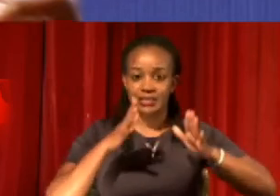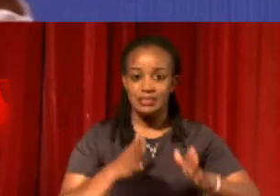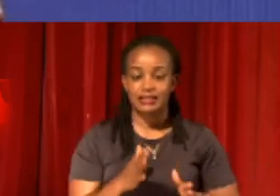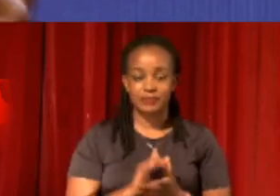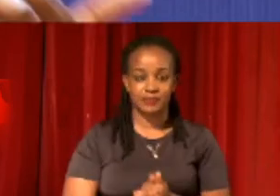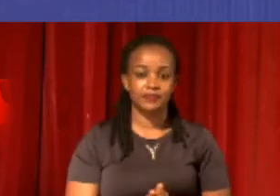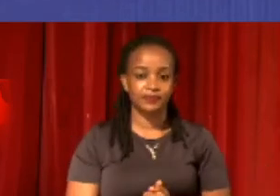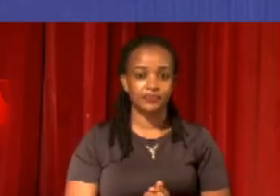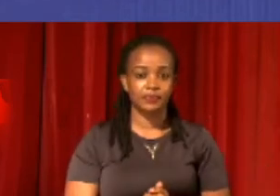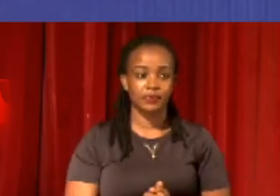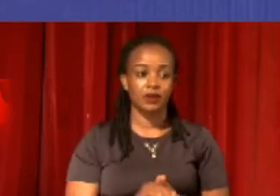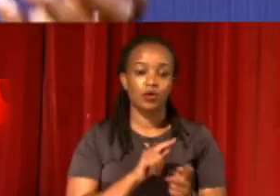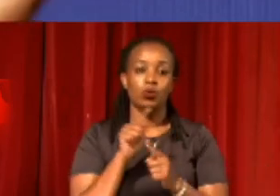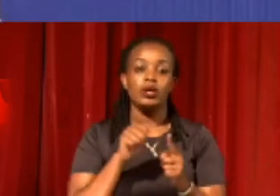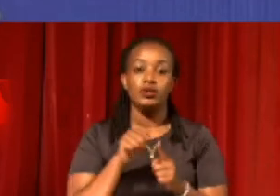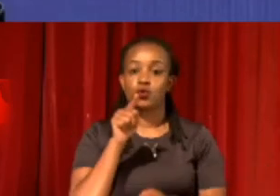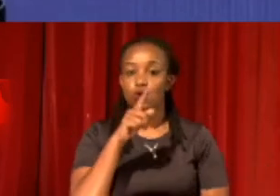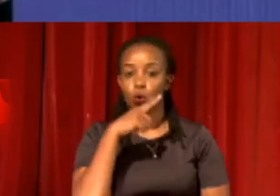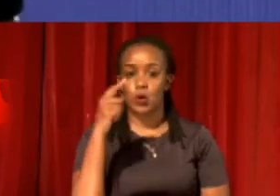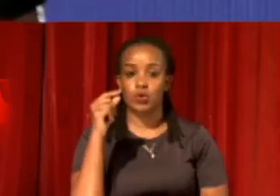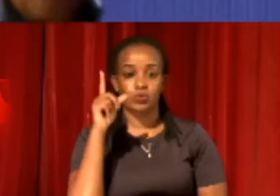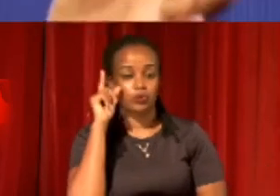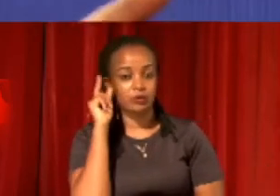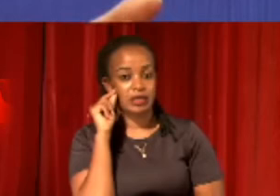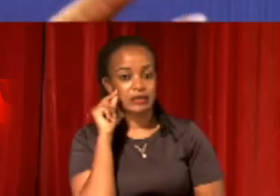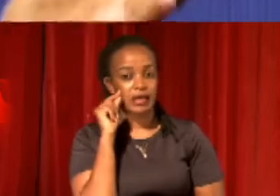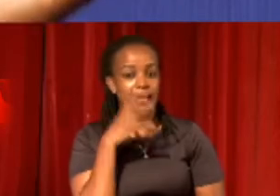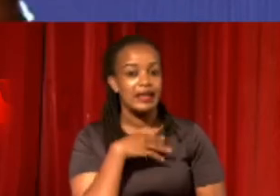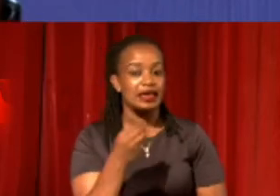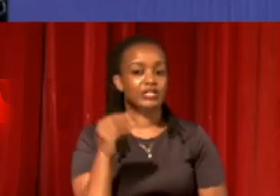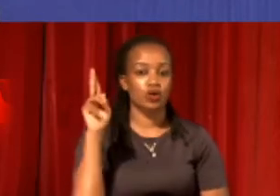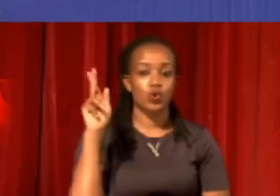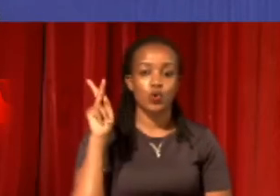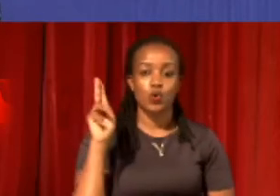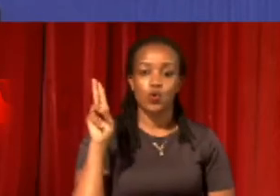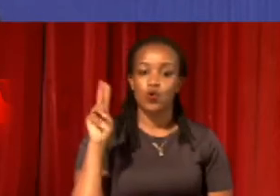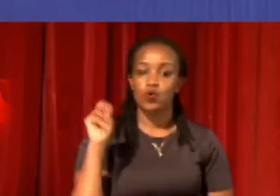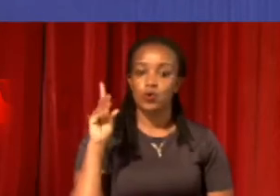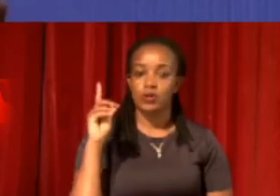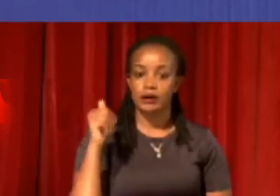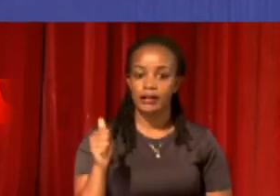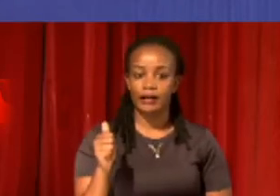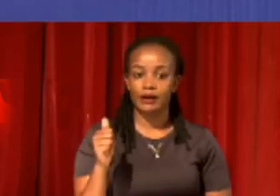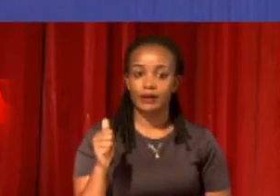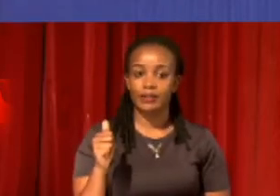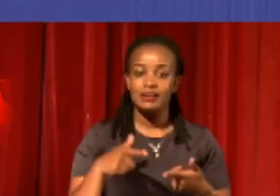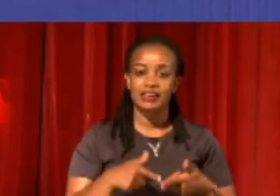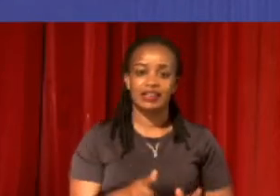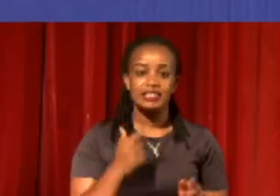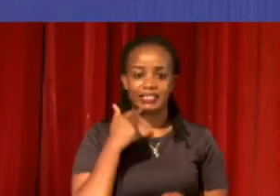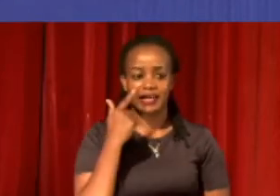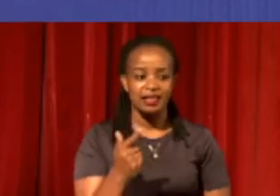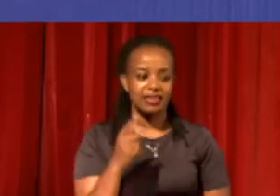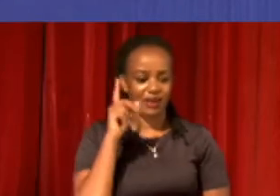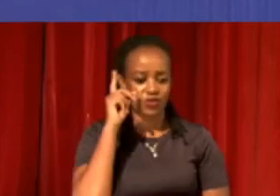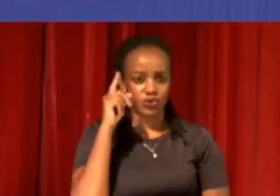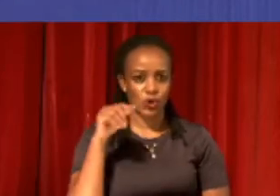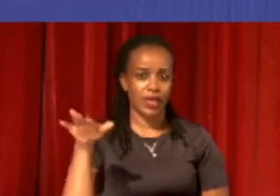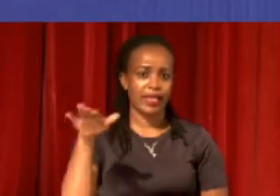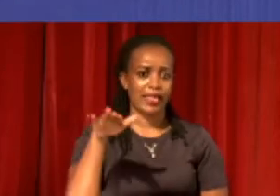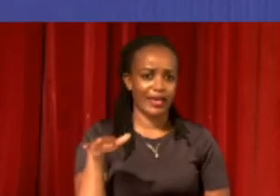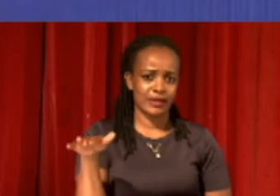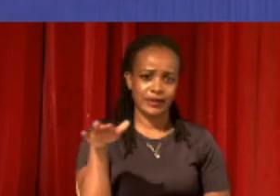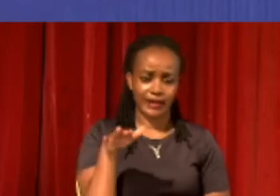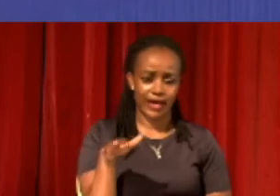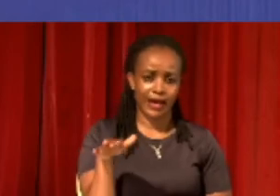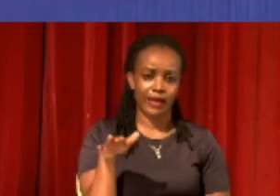You see, go ahead, when go you ahead. Go to Mombasa mm. and Ukunda, mm. and let's just give an example of the Coastal Belt. Yes. In